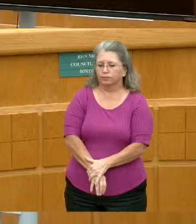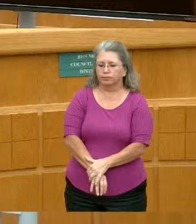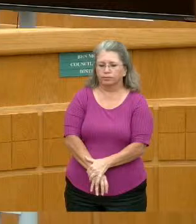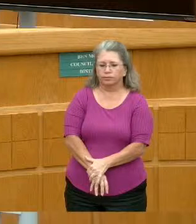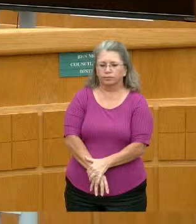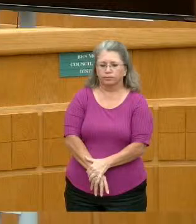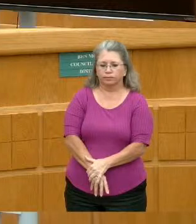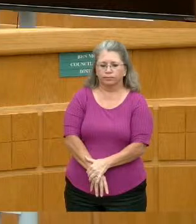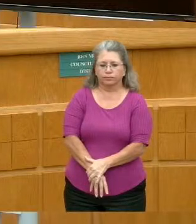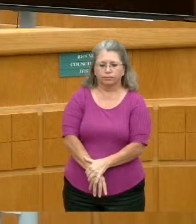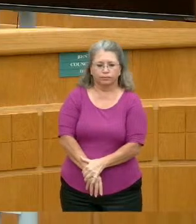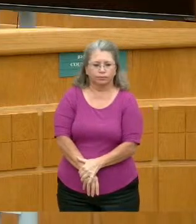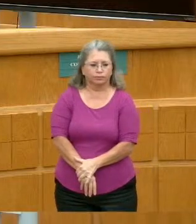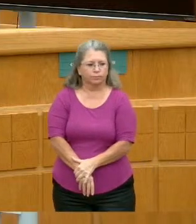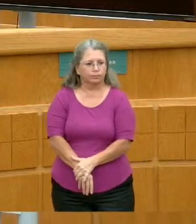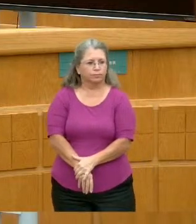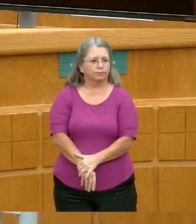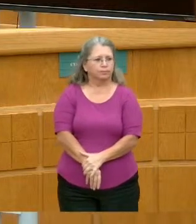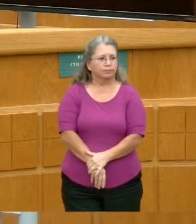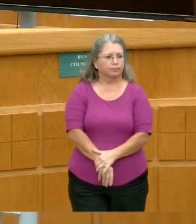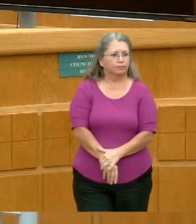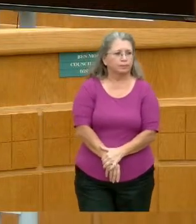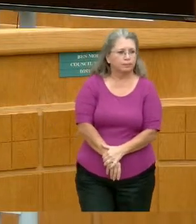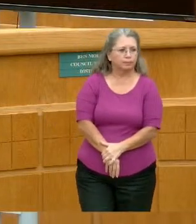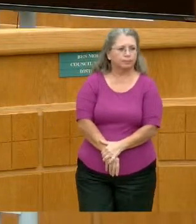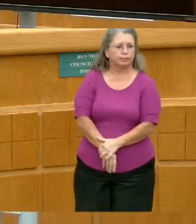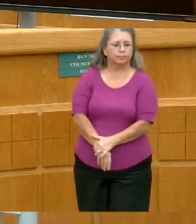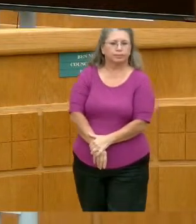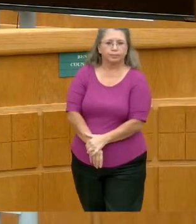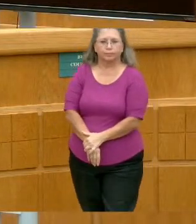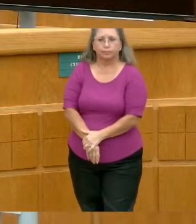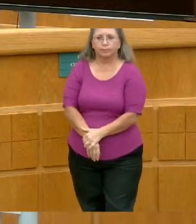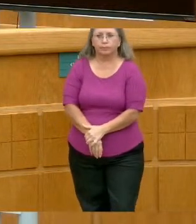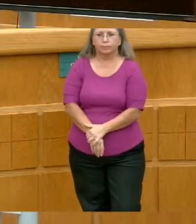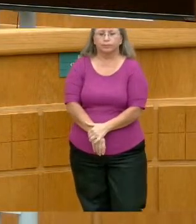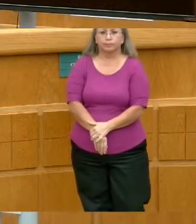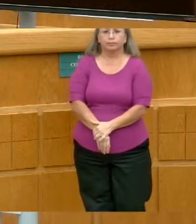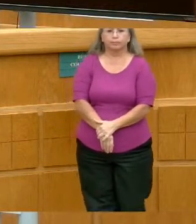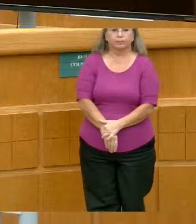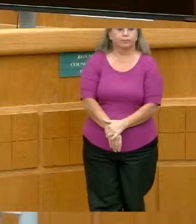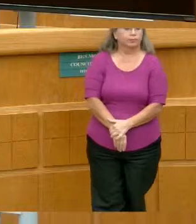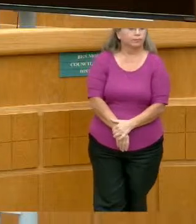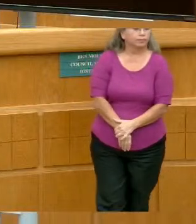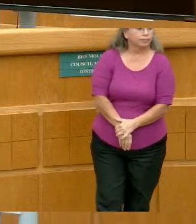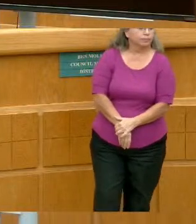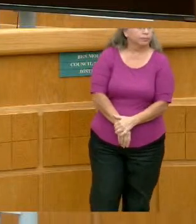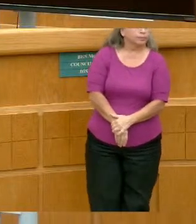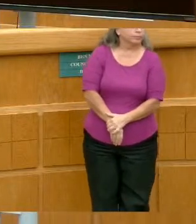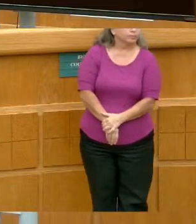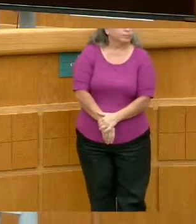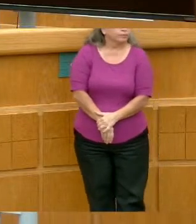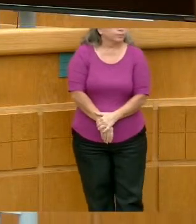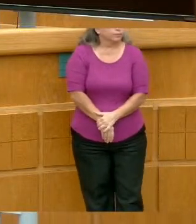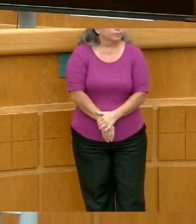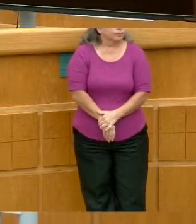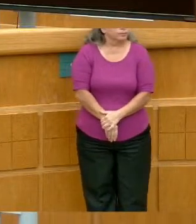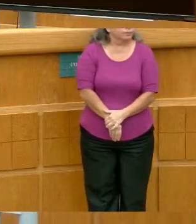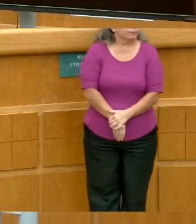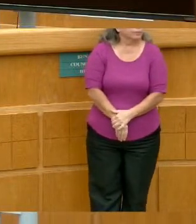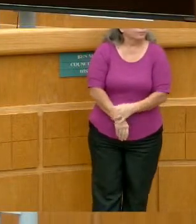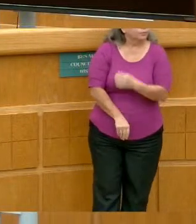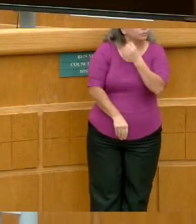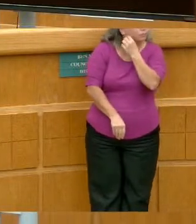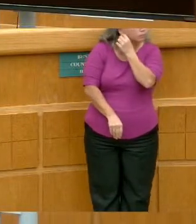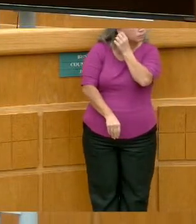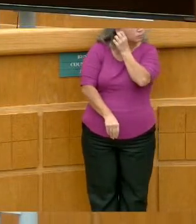una experiencia. Ahora estamos viendo un increíble aumento en los hospitales, pero ellos están ahí haciendo su trabajo y de manera profesional. Todos ellos han cuidado